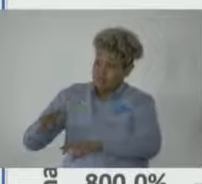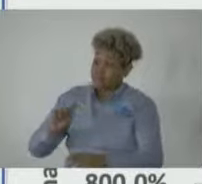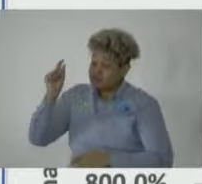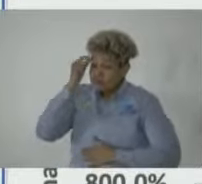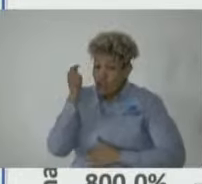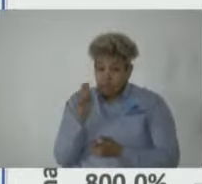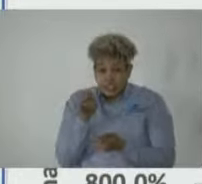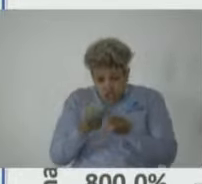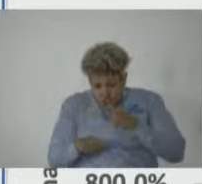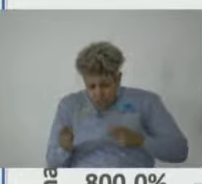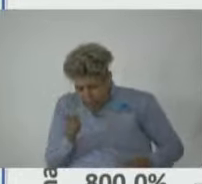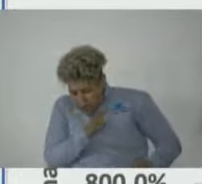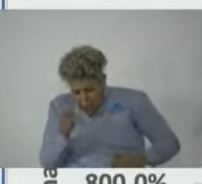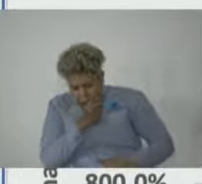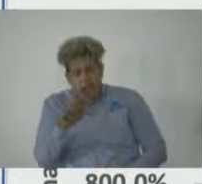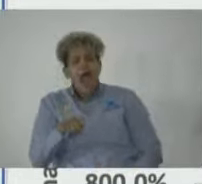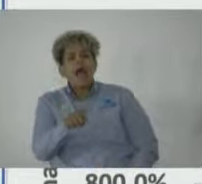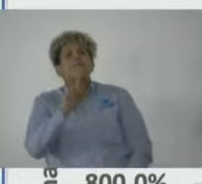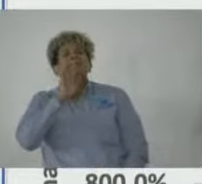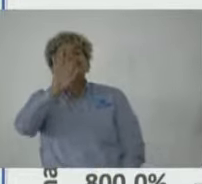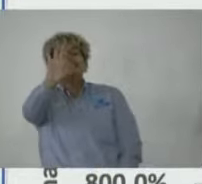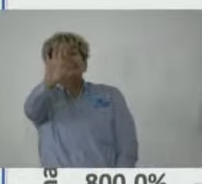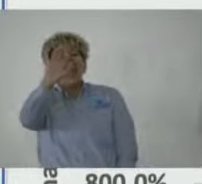change in between. There was a